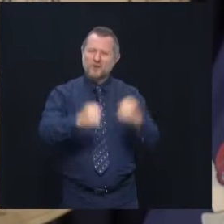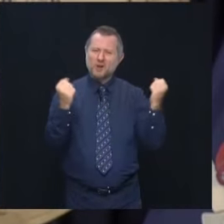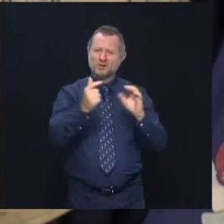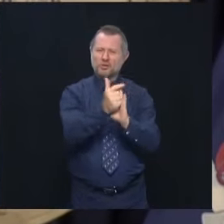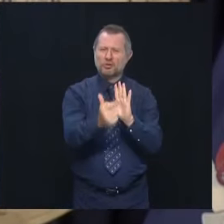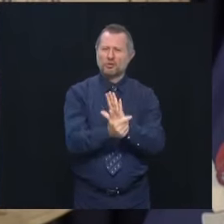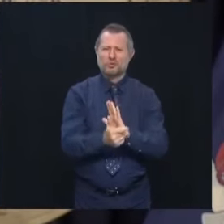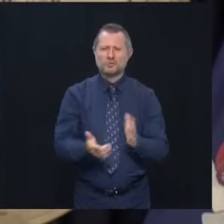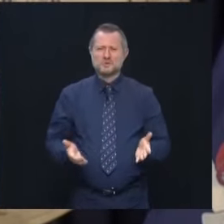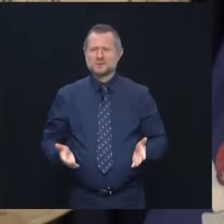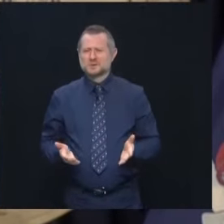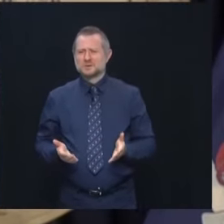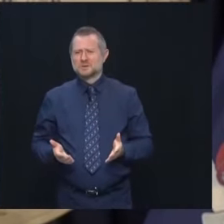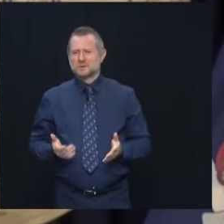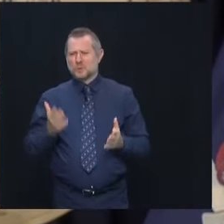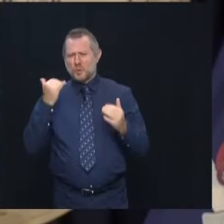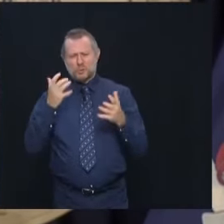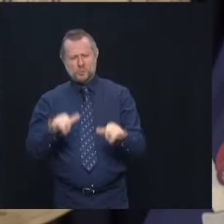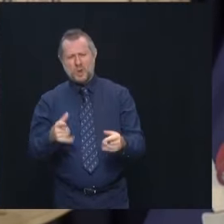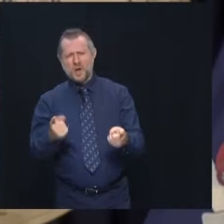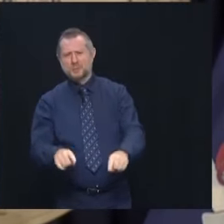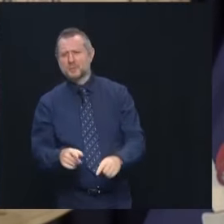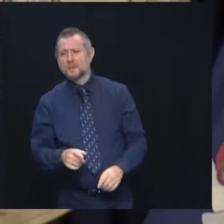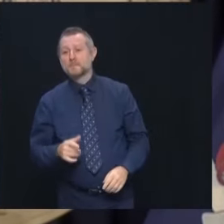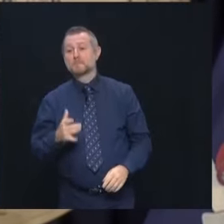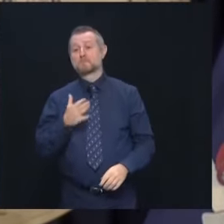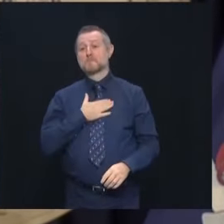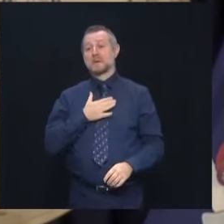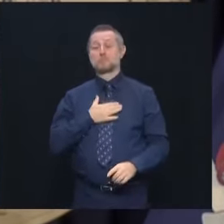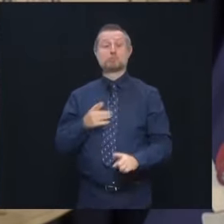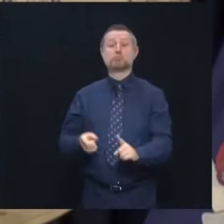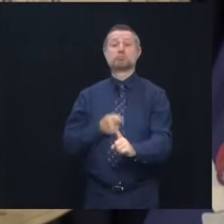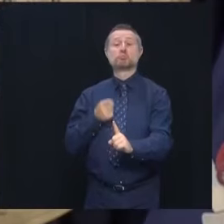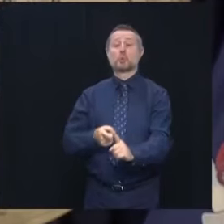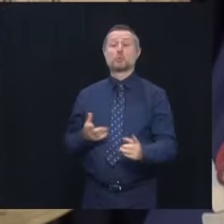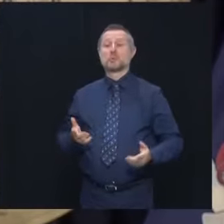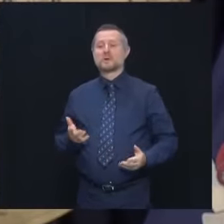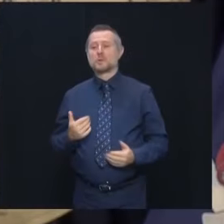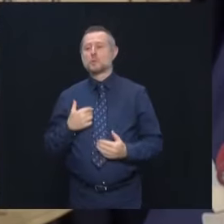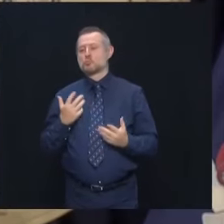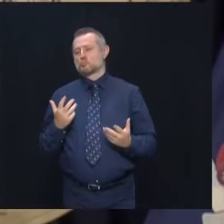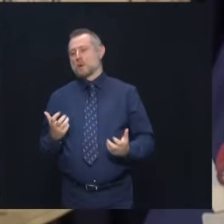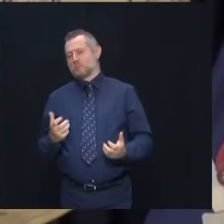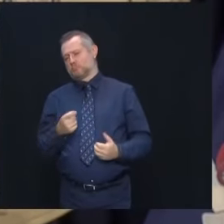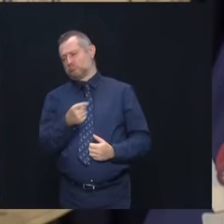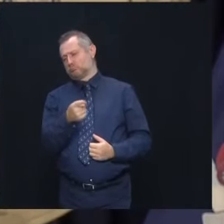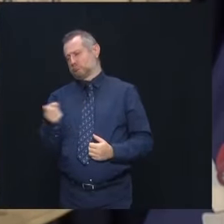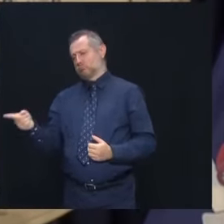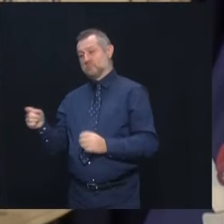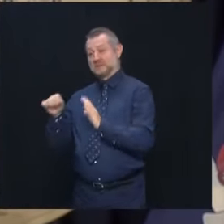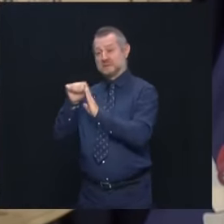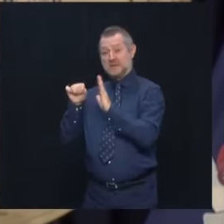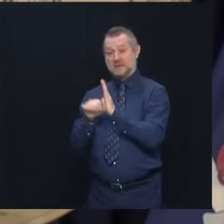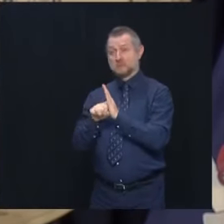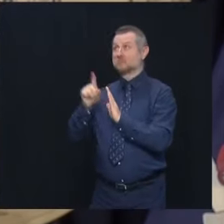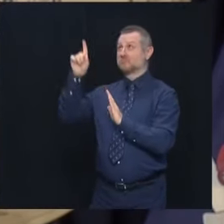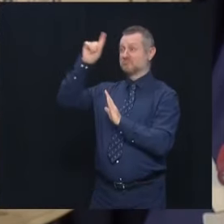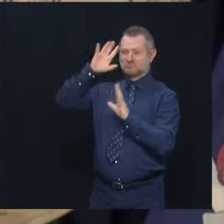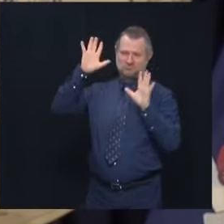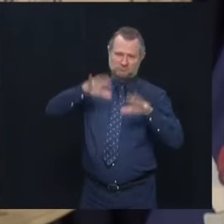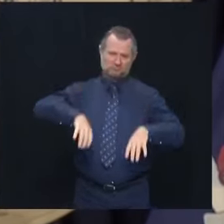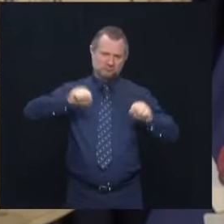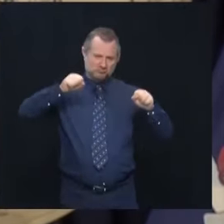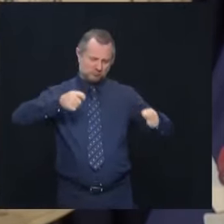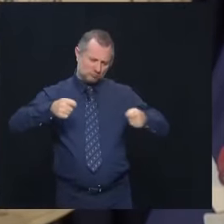possible? That's why I'm saying I want state supervised enforcement going